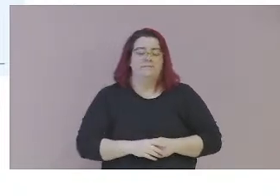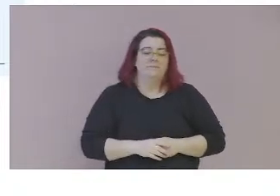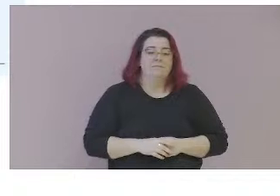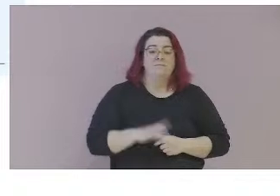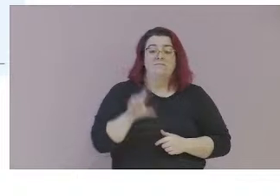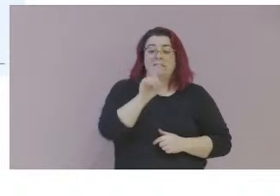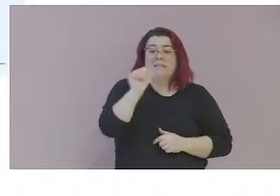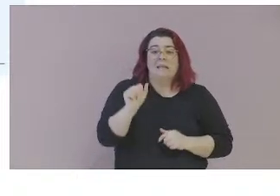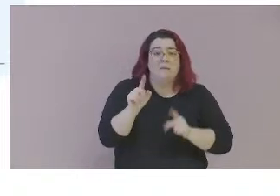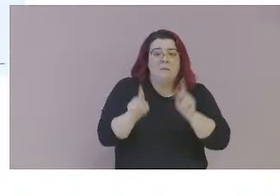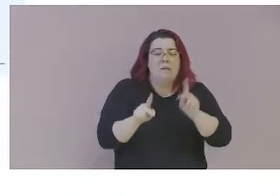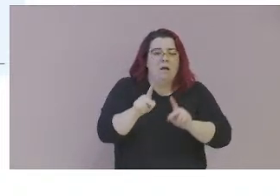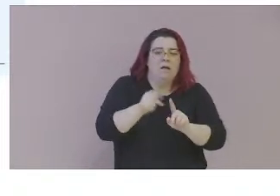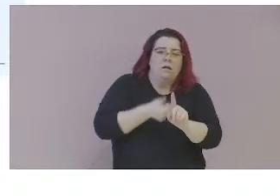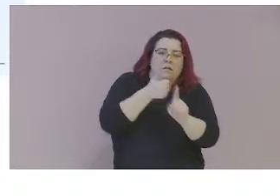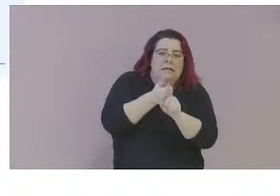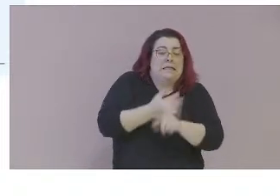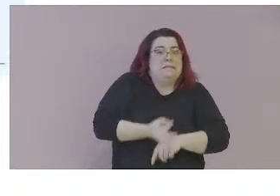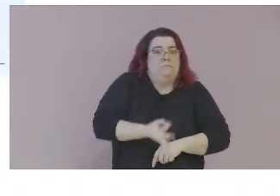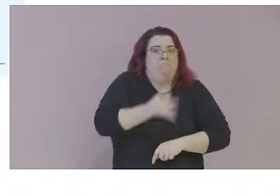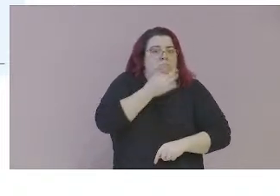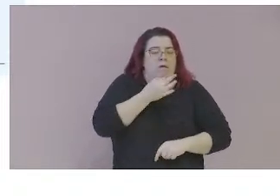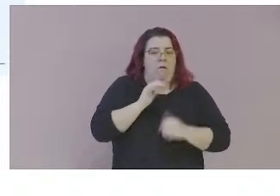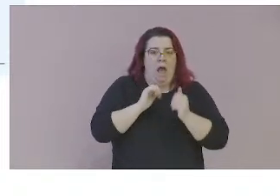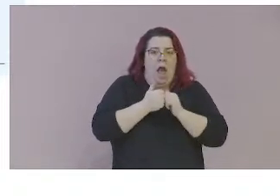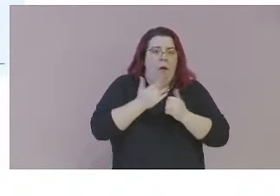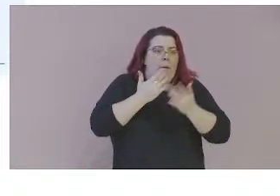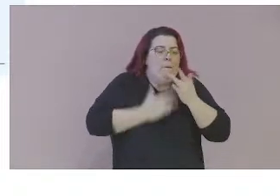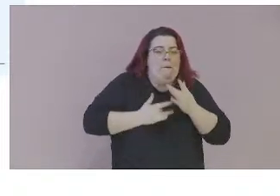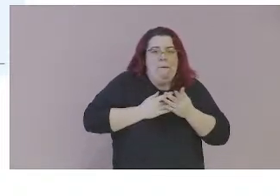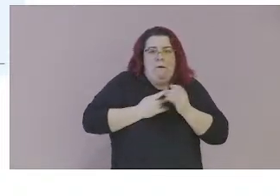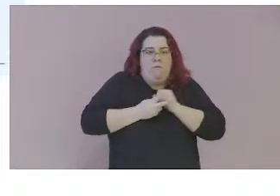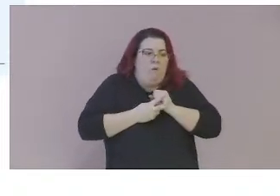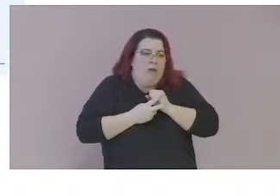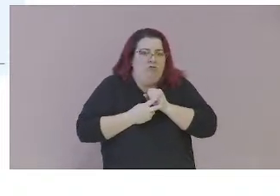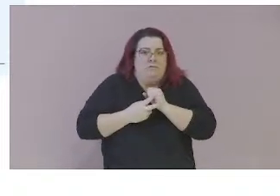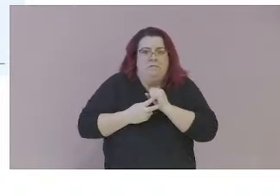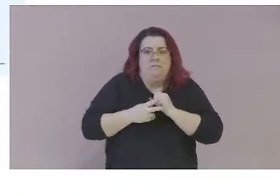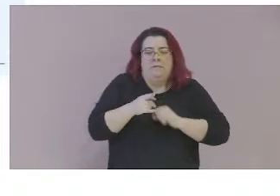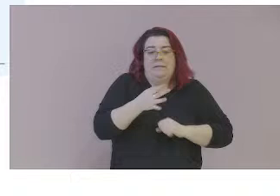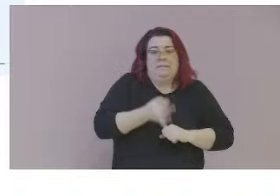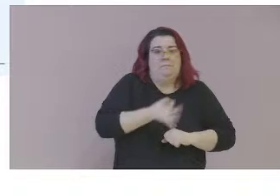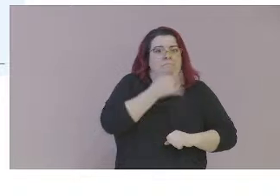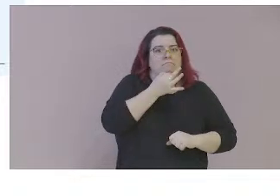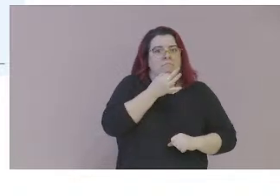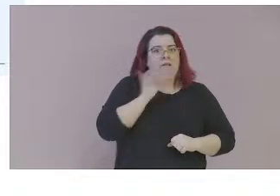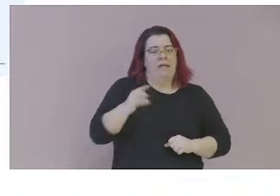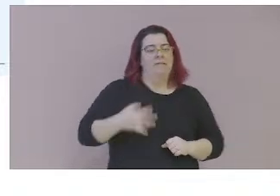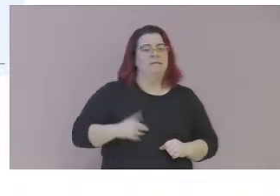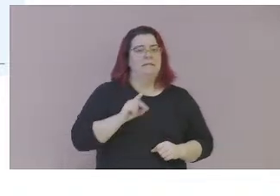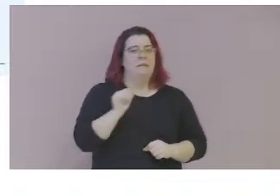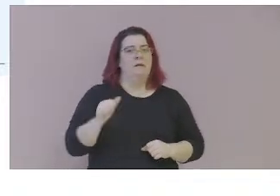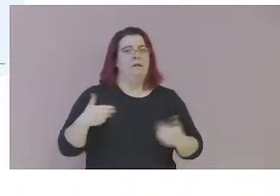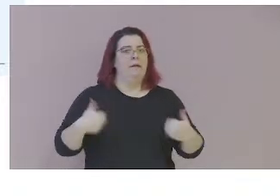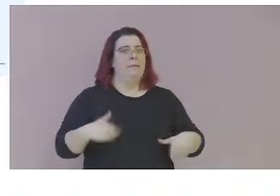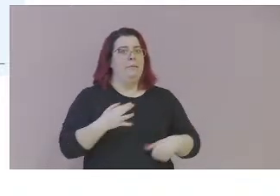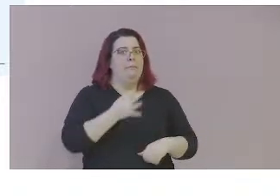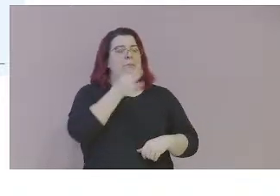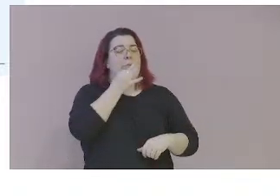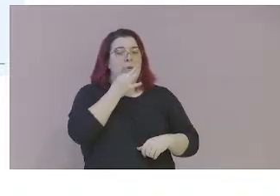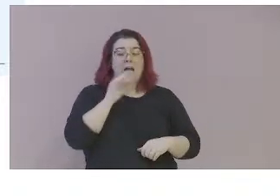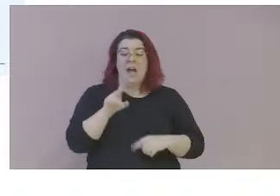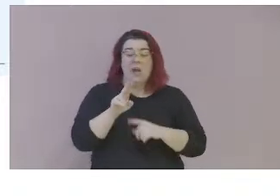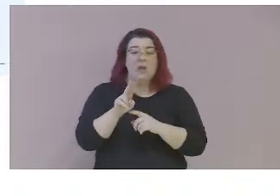people are experts on rationing. This is a form of disability expertise, especially in the US in a